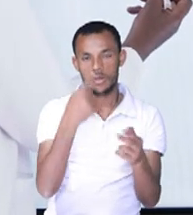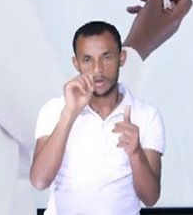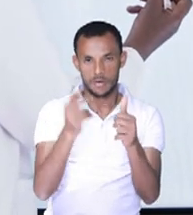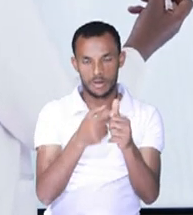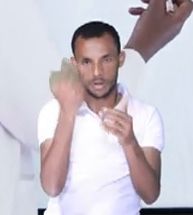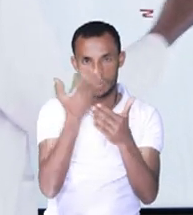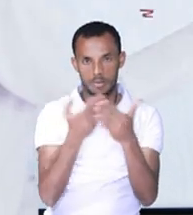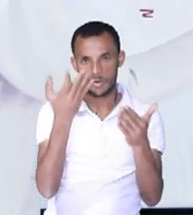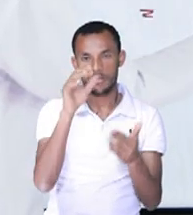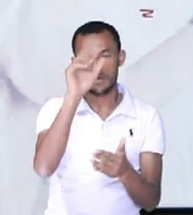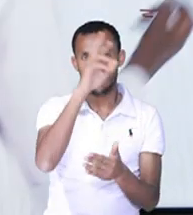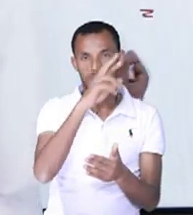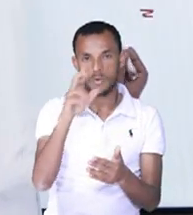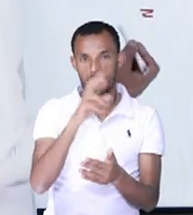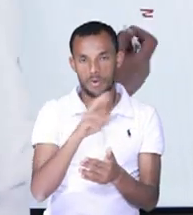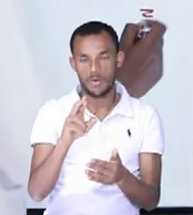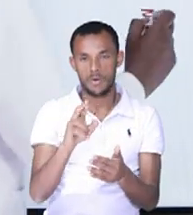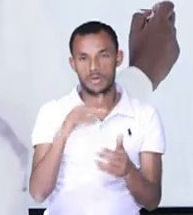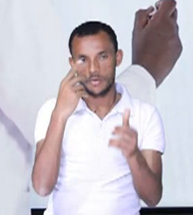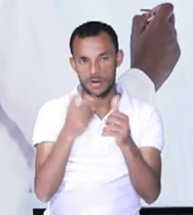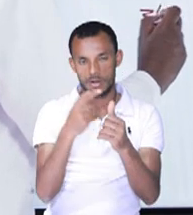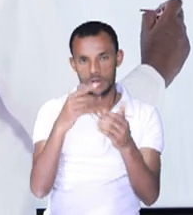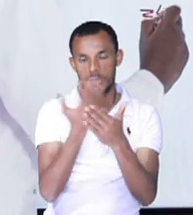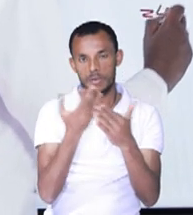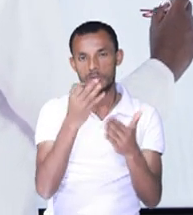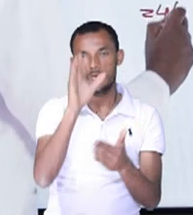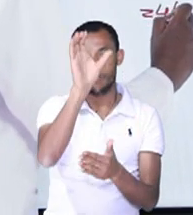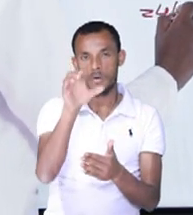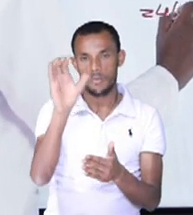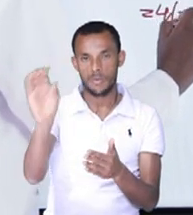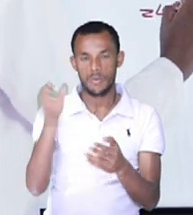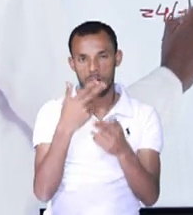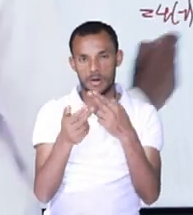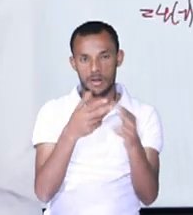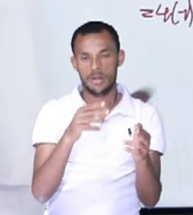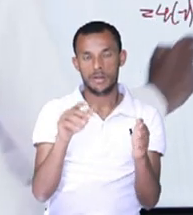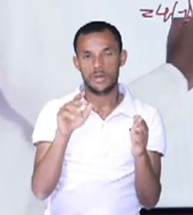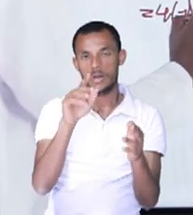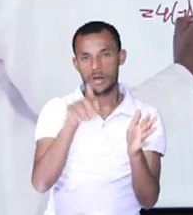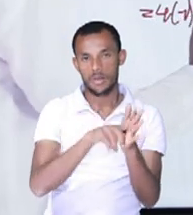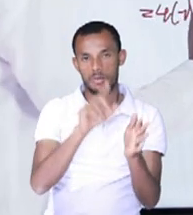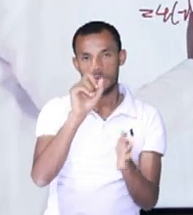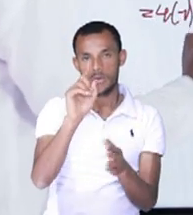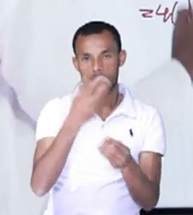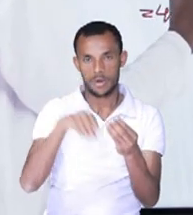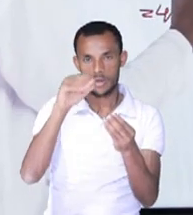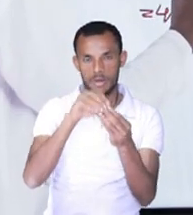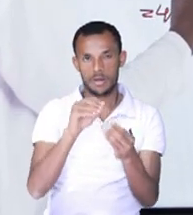first element of the row by the first element of the column. 4 multiplied by -1